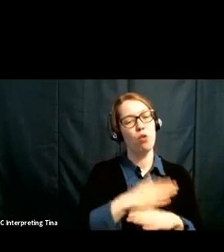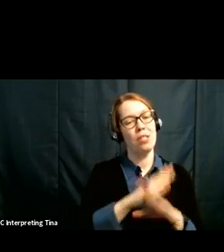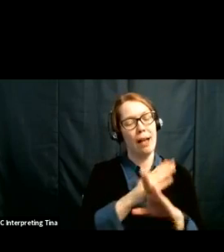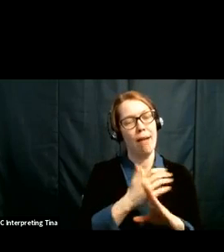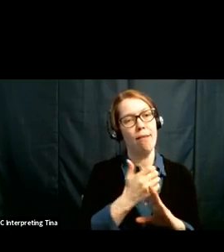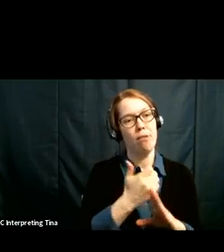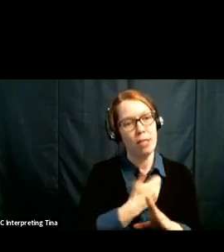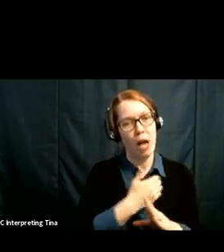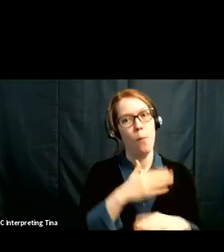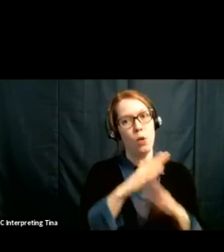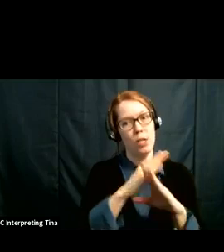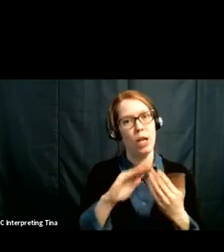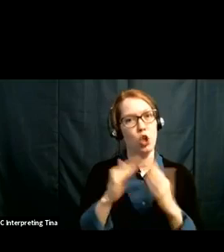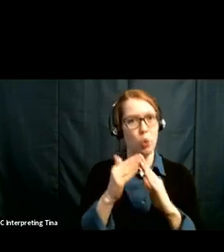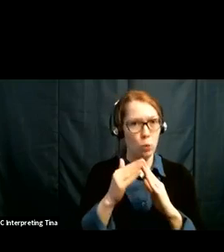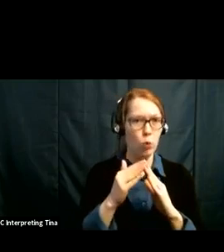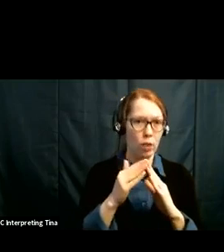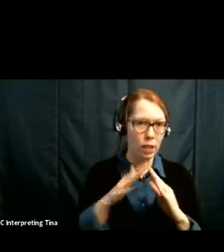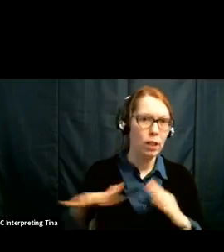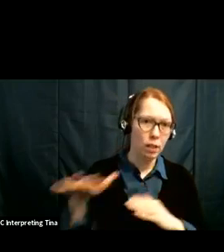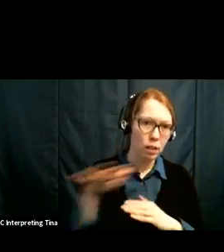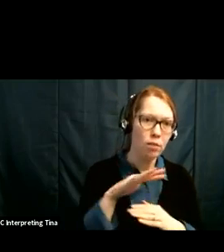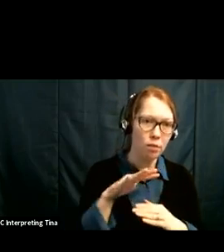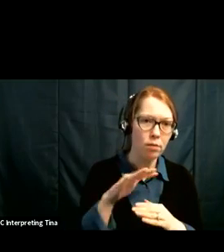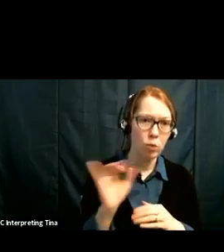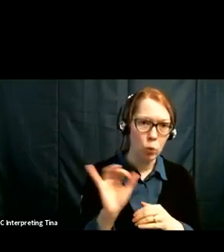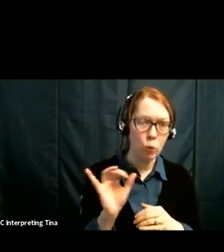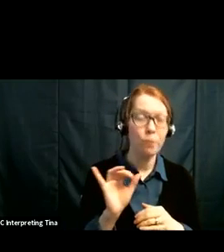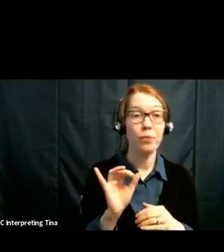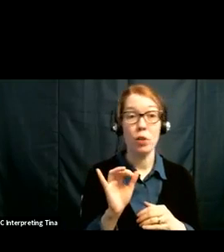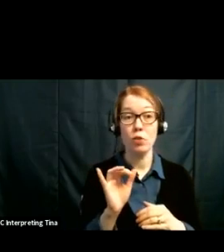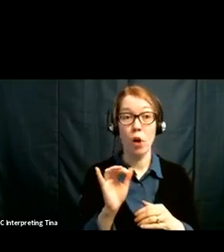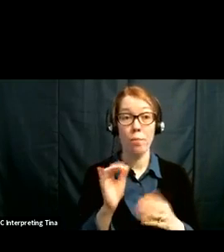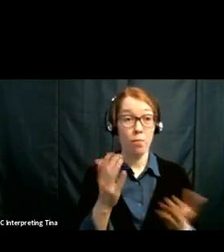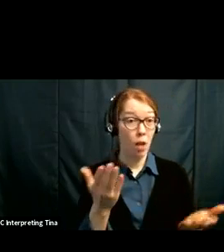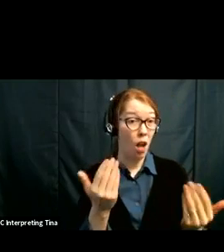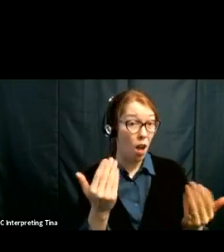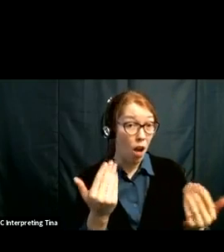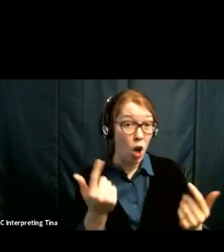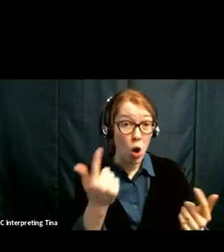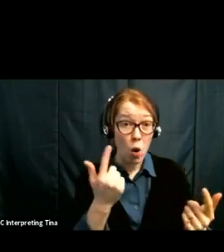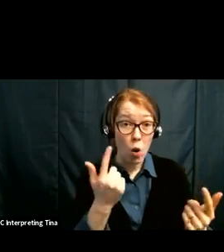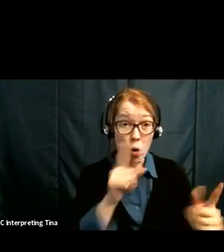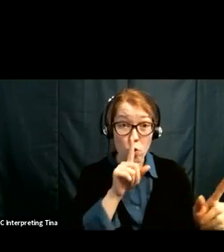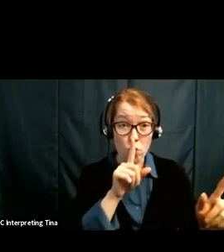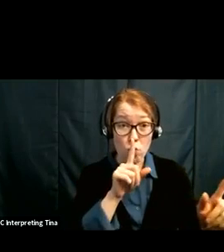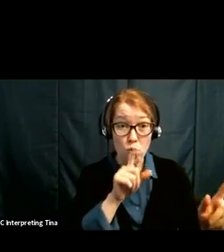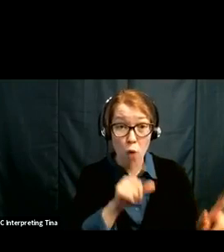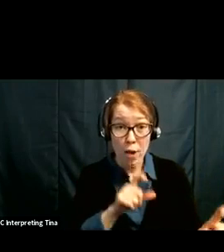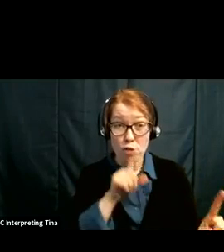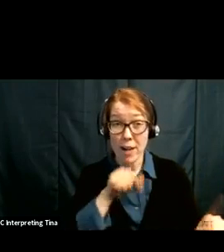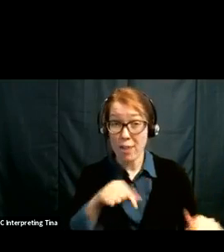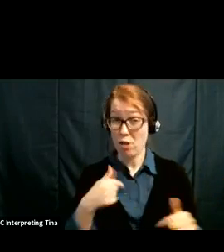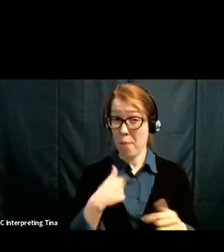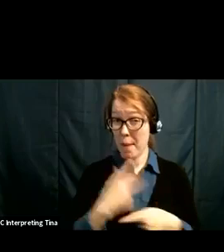I think with that said, question and answers. I think, Shannon, are you going to take care of this, or do you want me